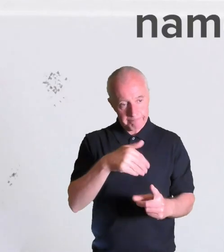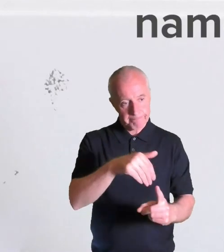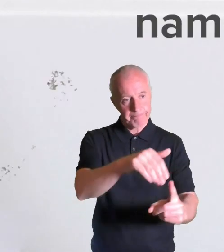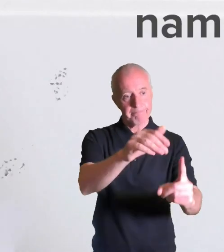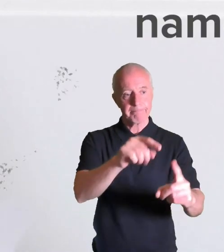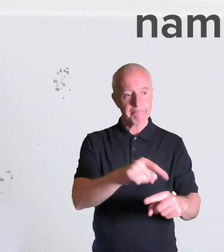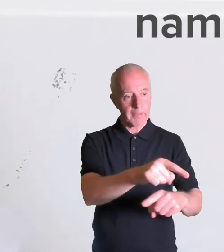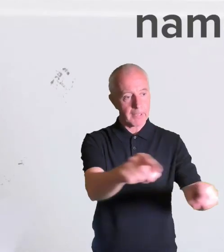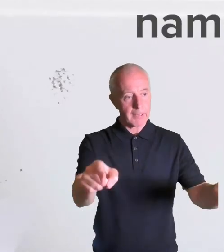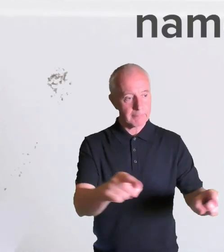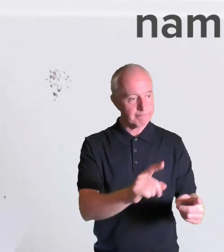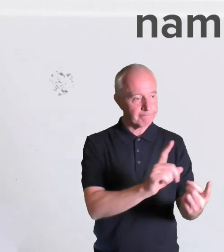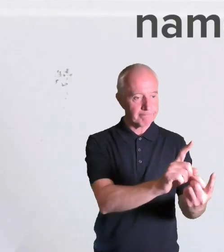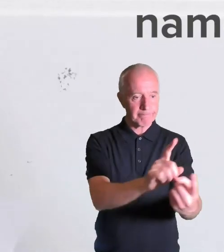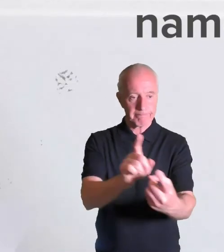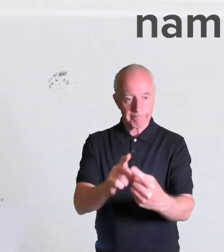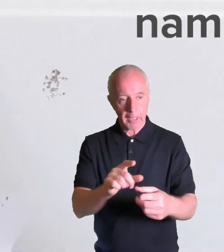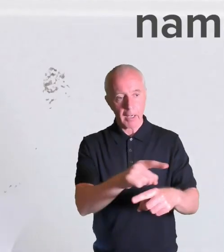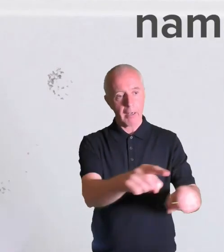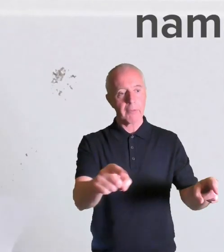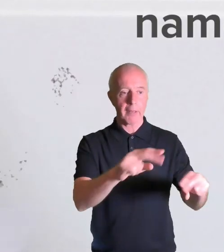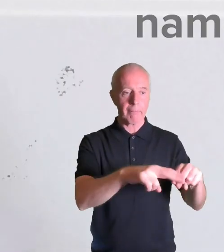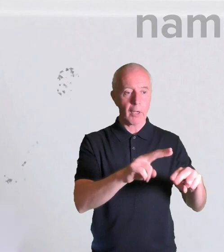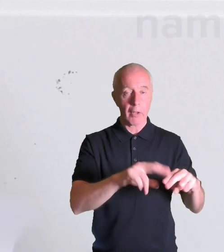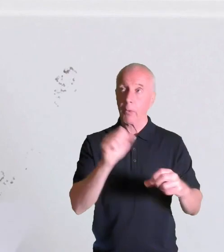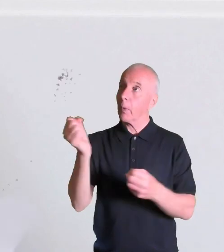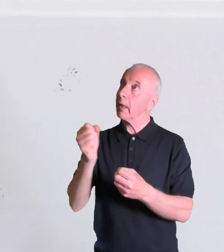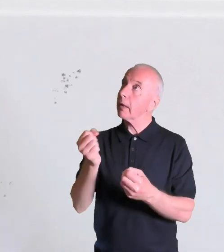that will last, so that the Father will give you whatever you ask